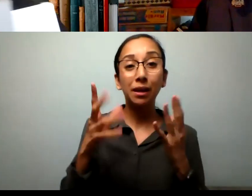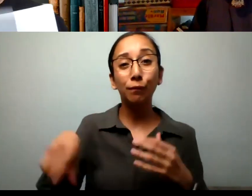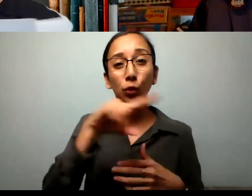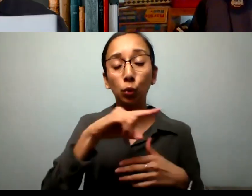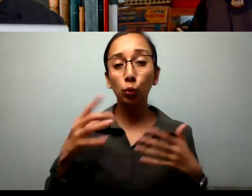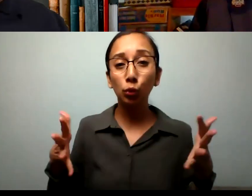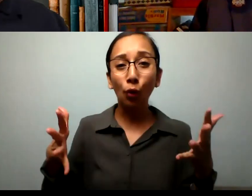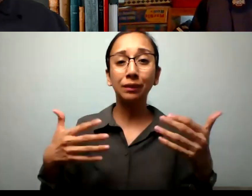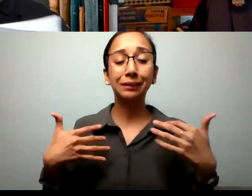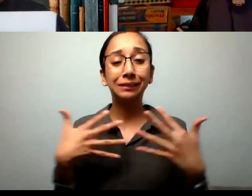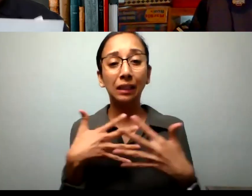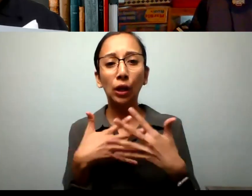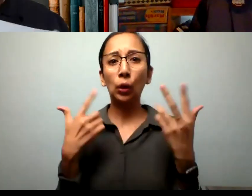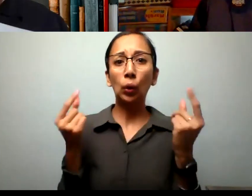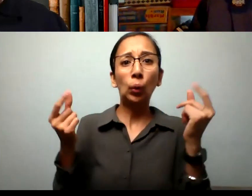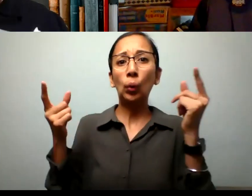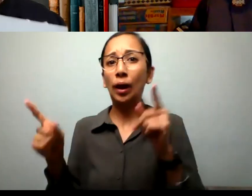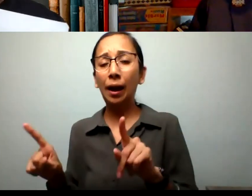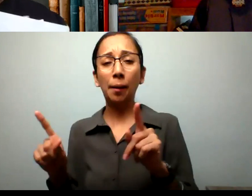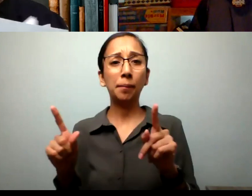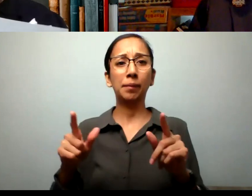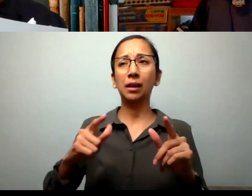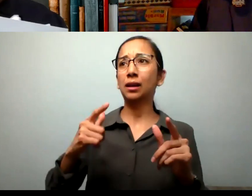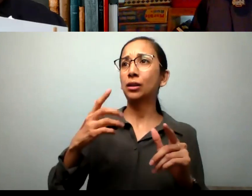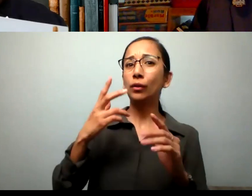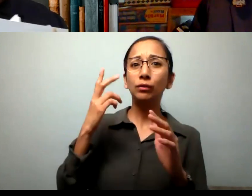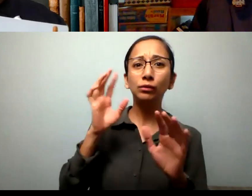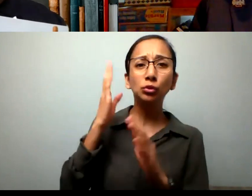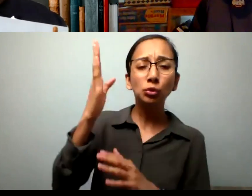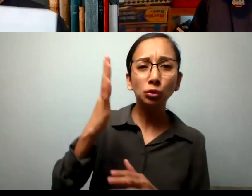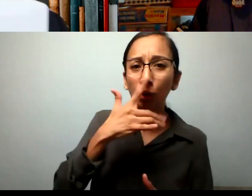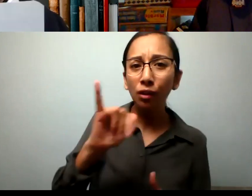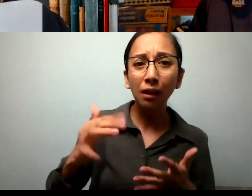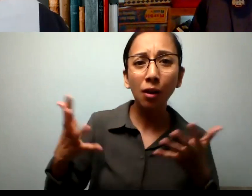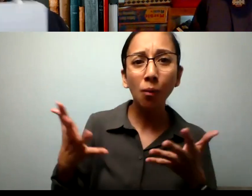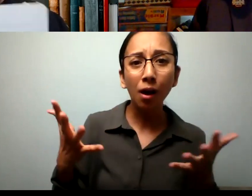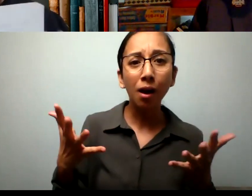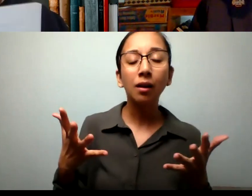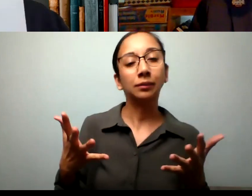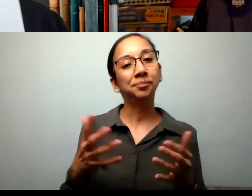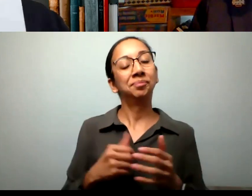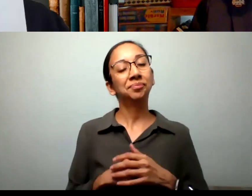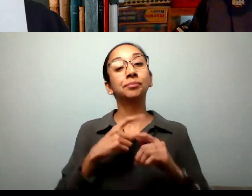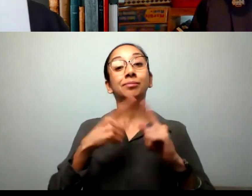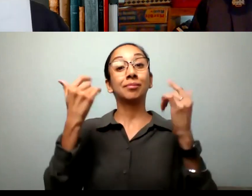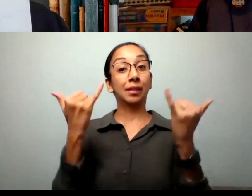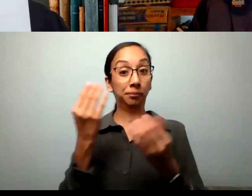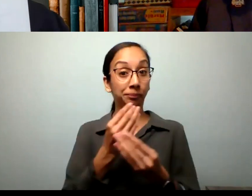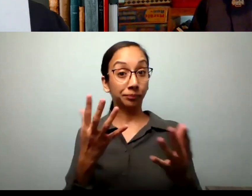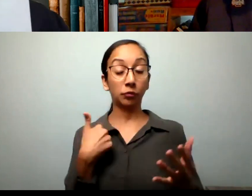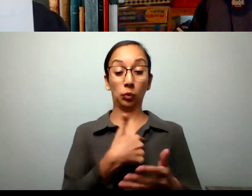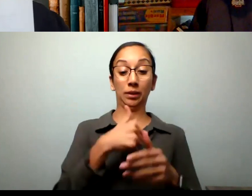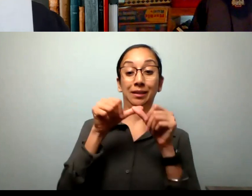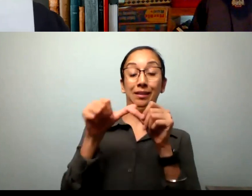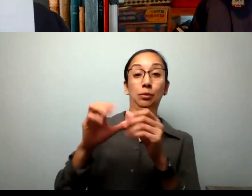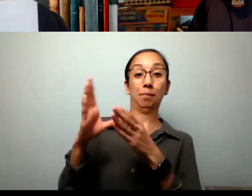and scared, really scared of what the future may look like. But let me say that as we continue planning for the